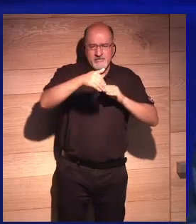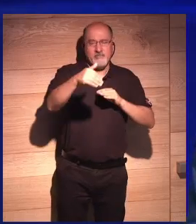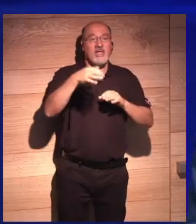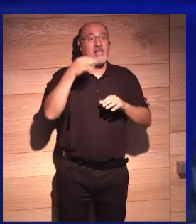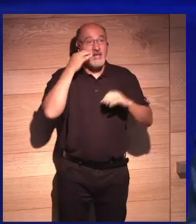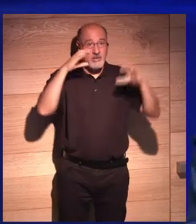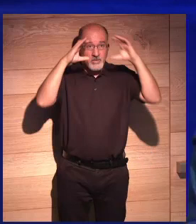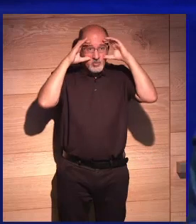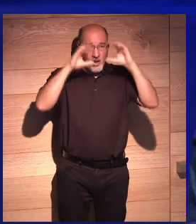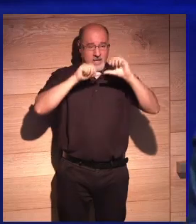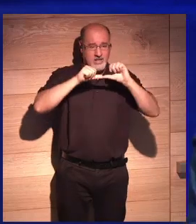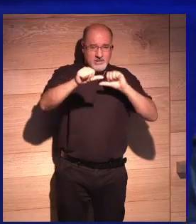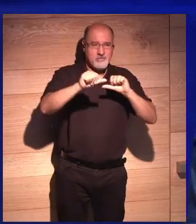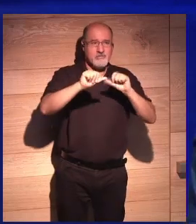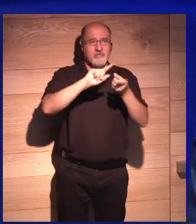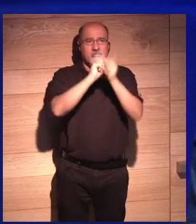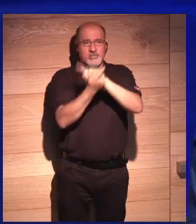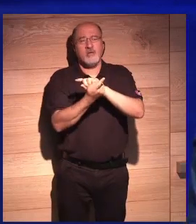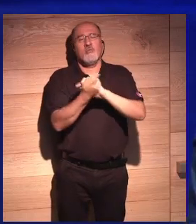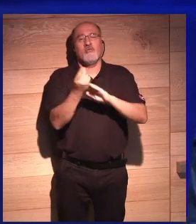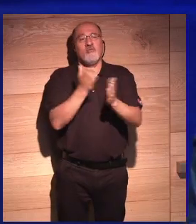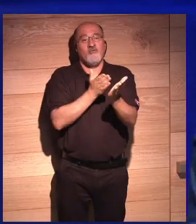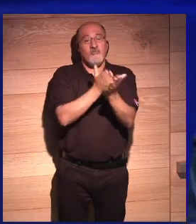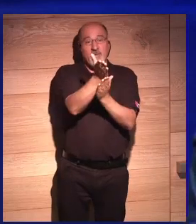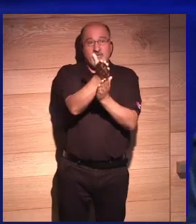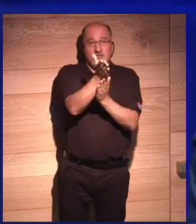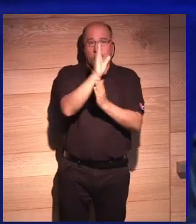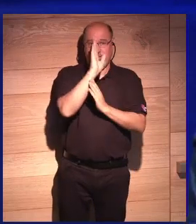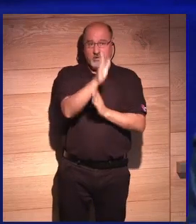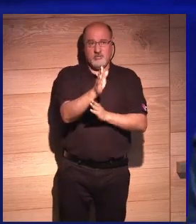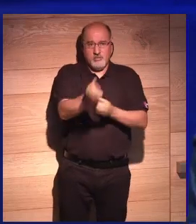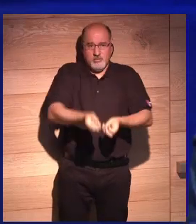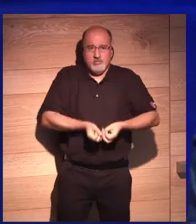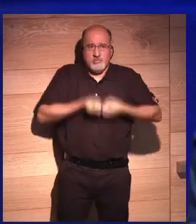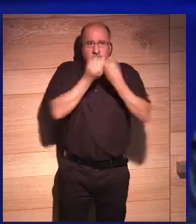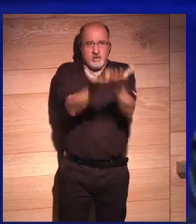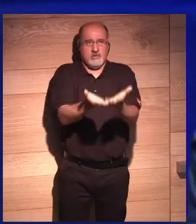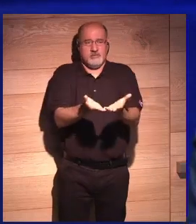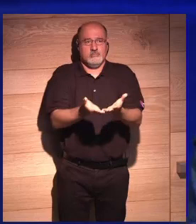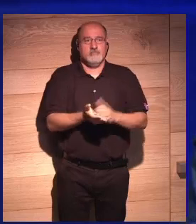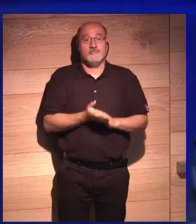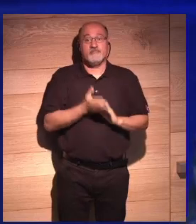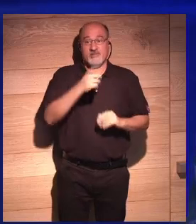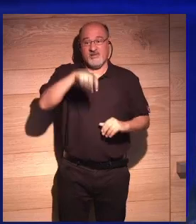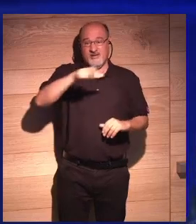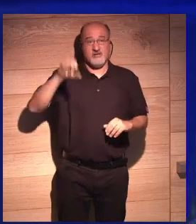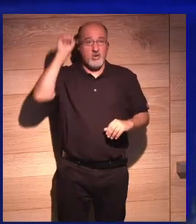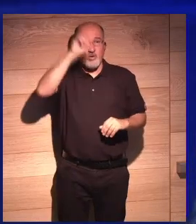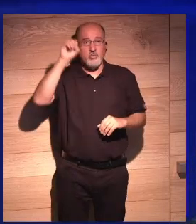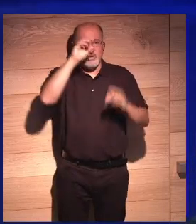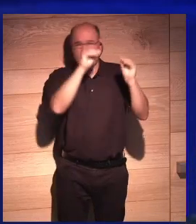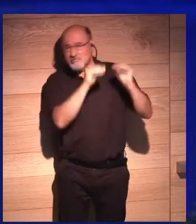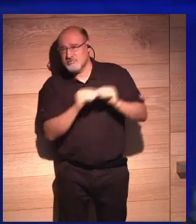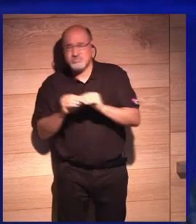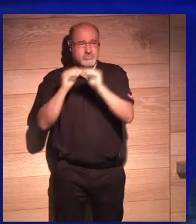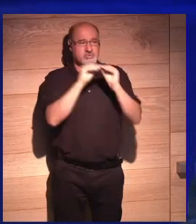understand the VR potential in order to become a new means, because there's a general